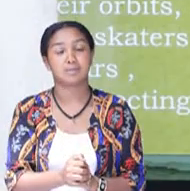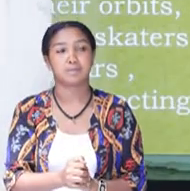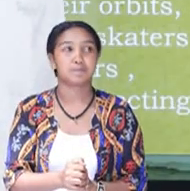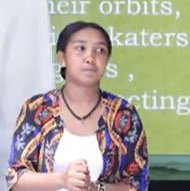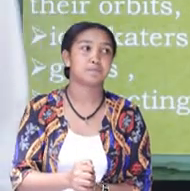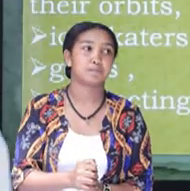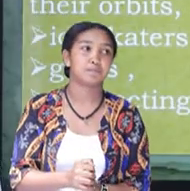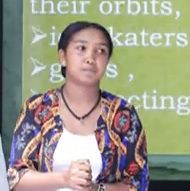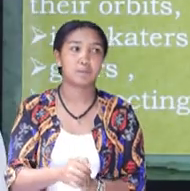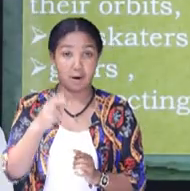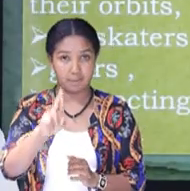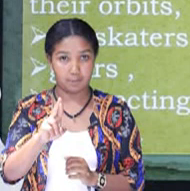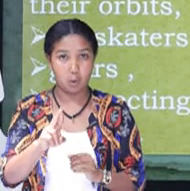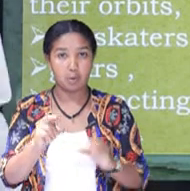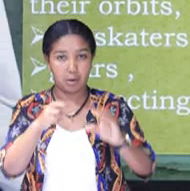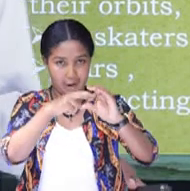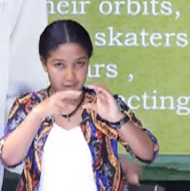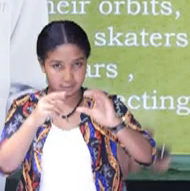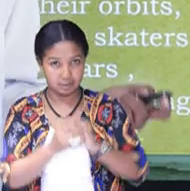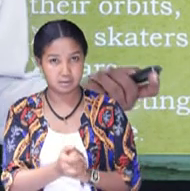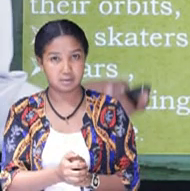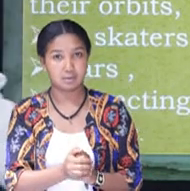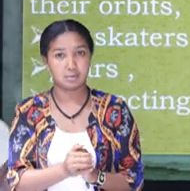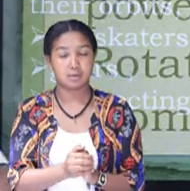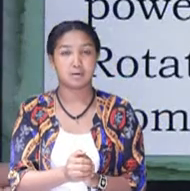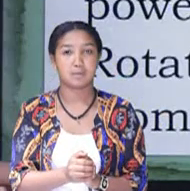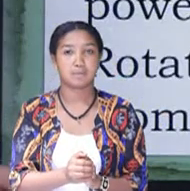call radius, r. Then,